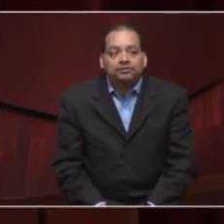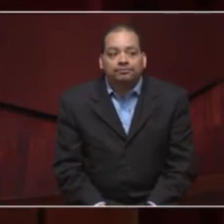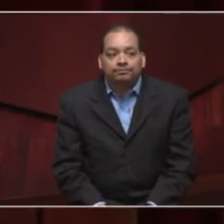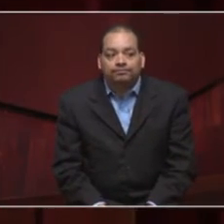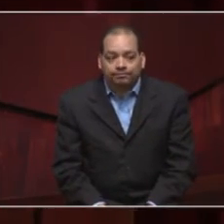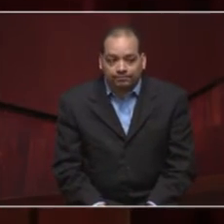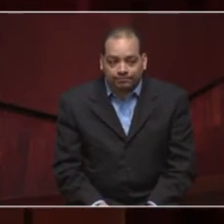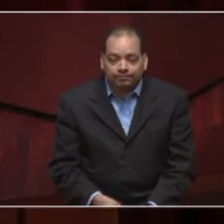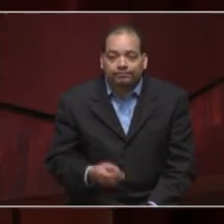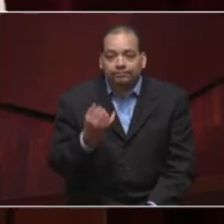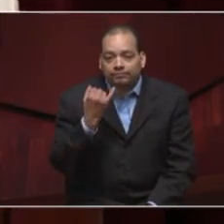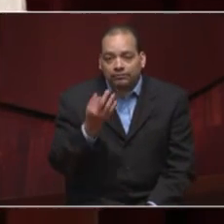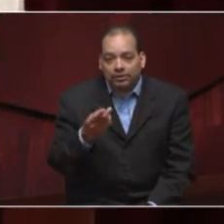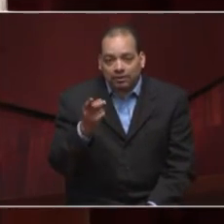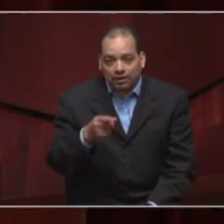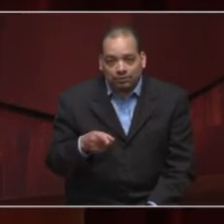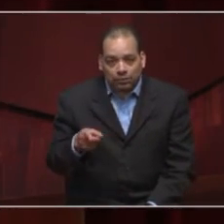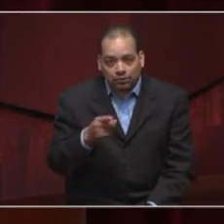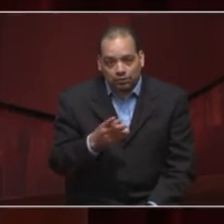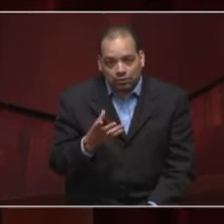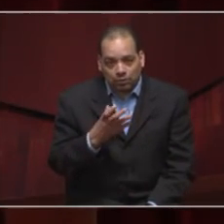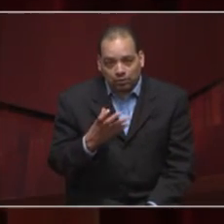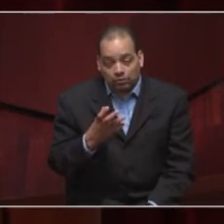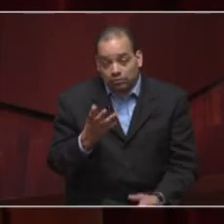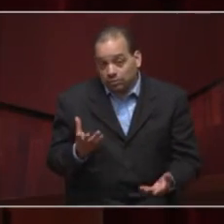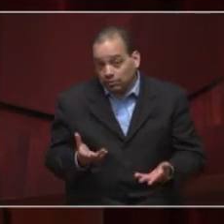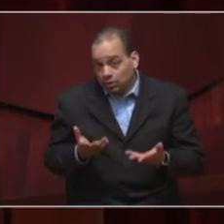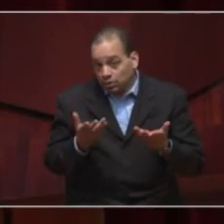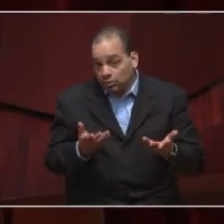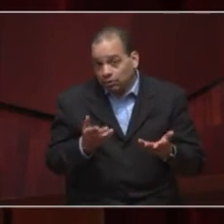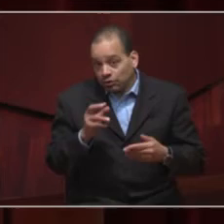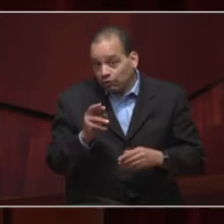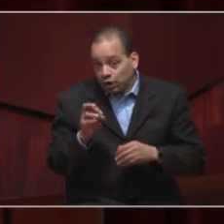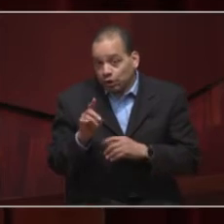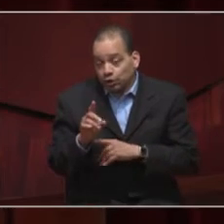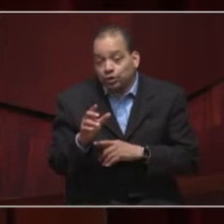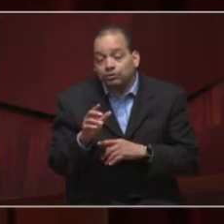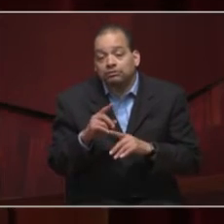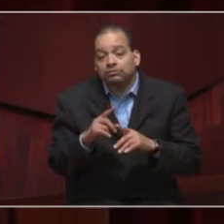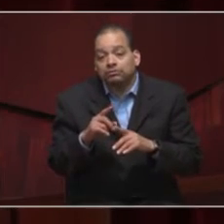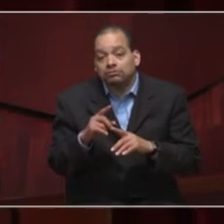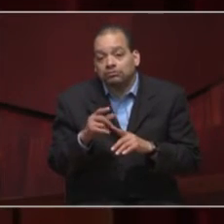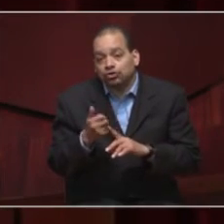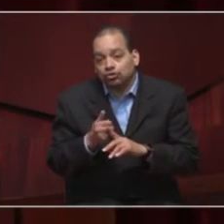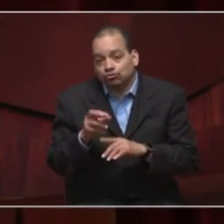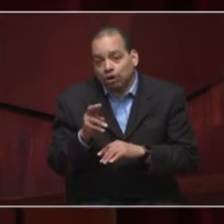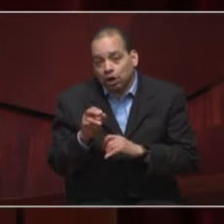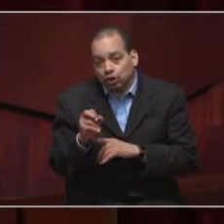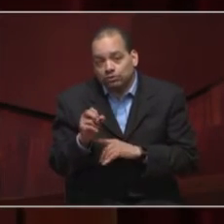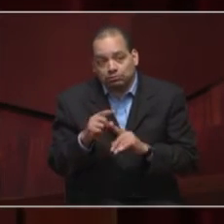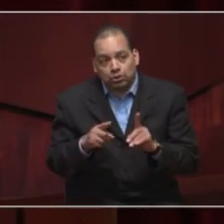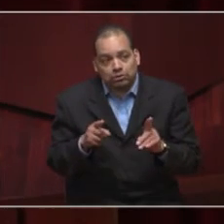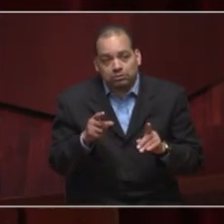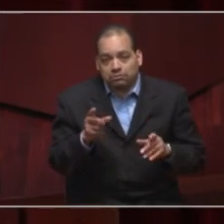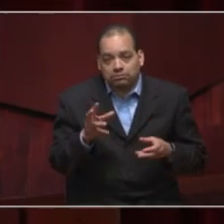If, at any time, you want to propose those records and it's not on that current, on our current practice of 5-year